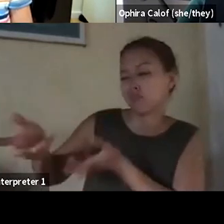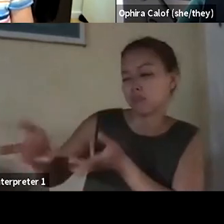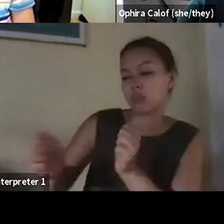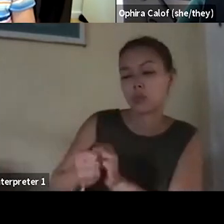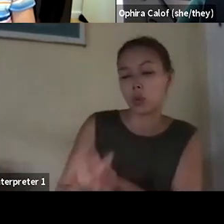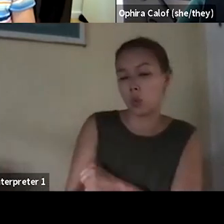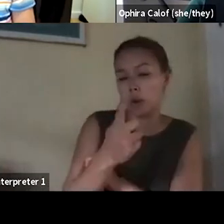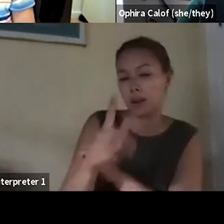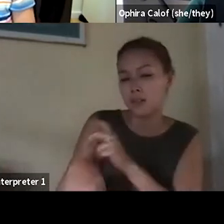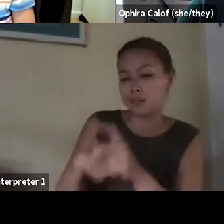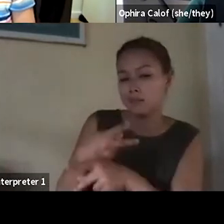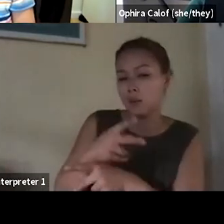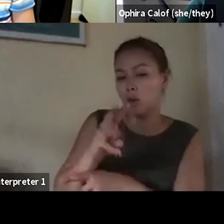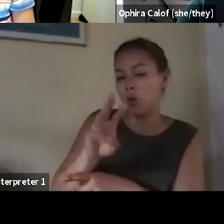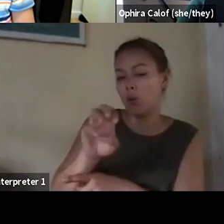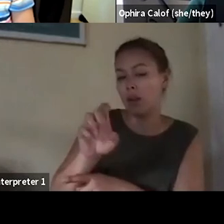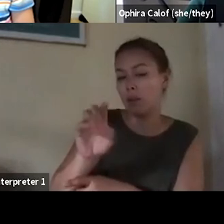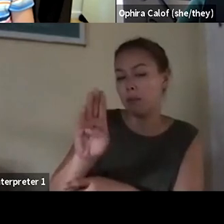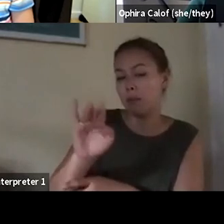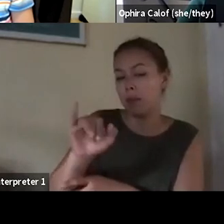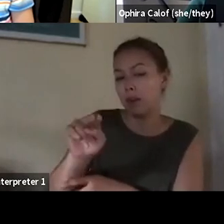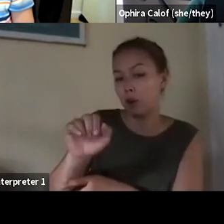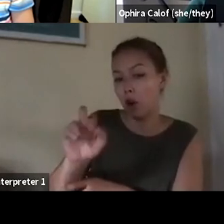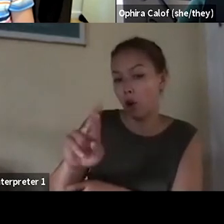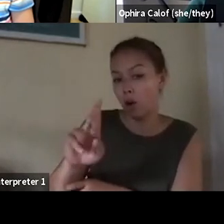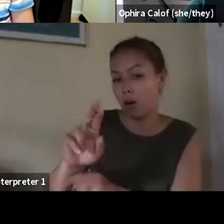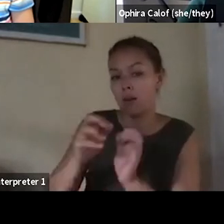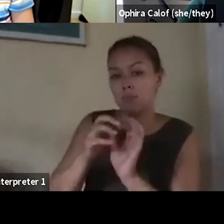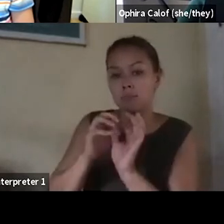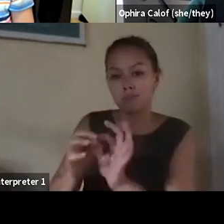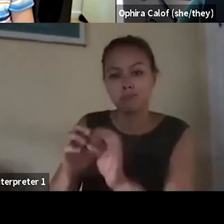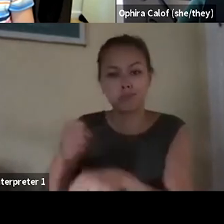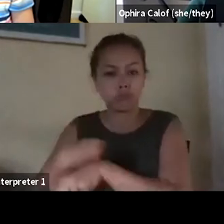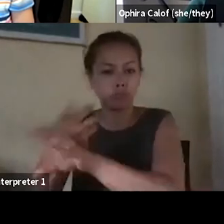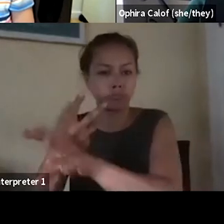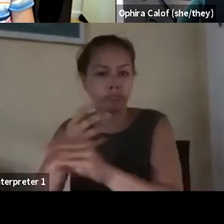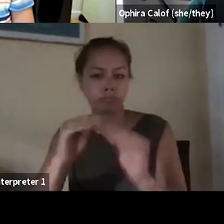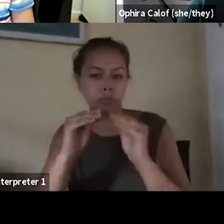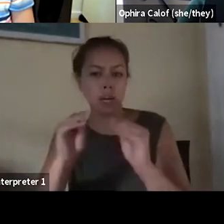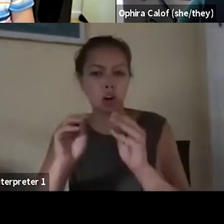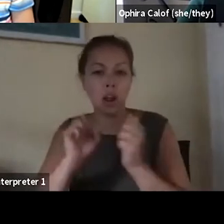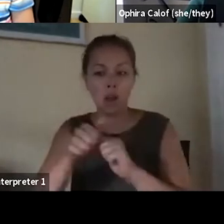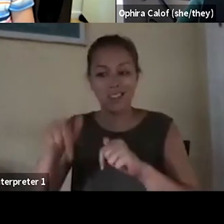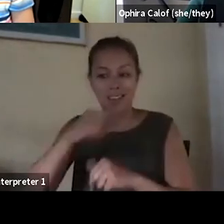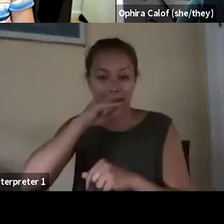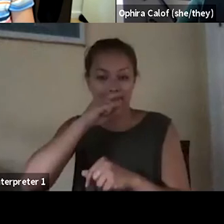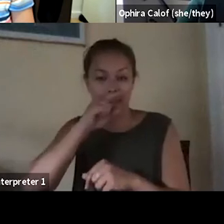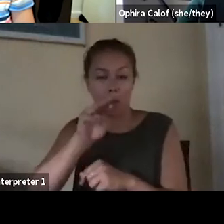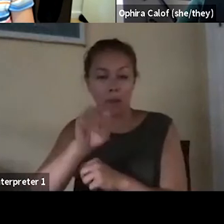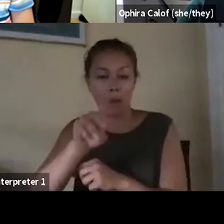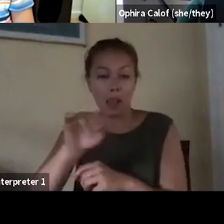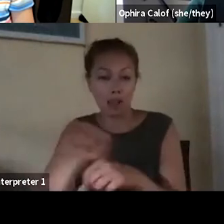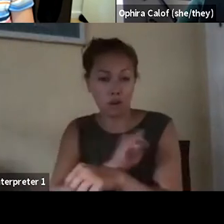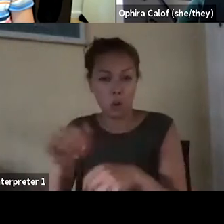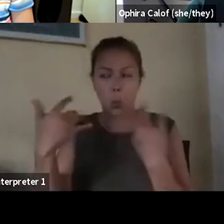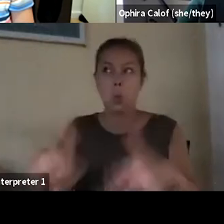educate students like the ones attending today about the robust children's media industry And I think especially in times like